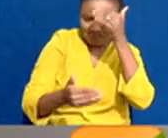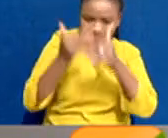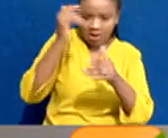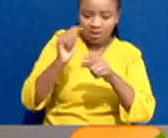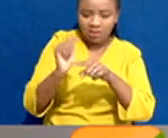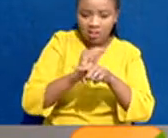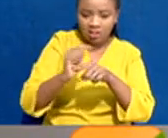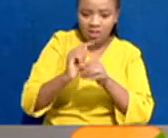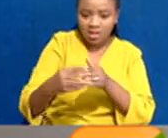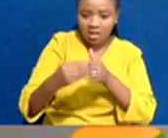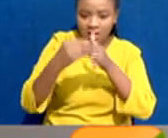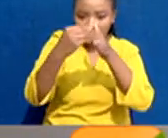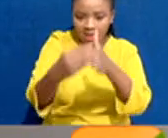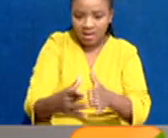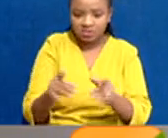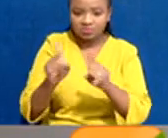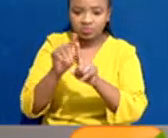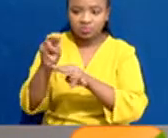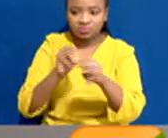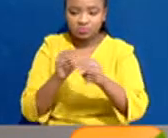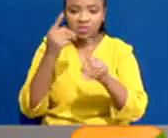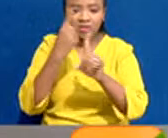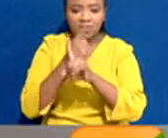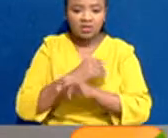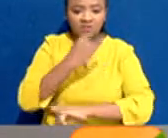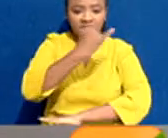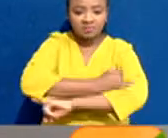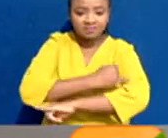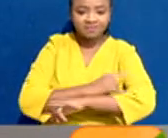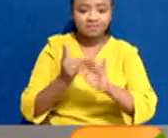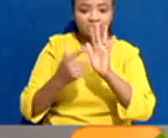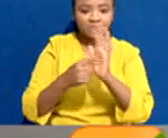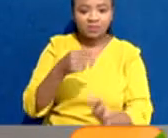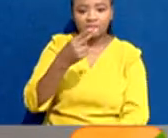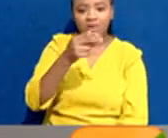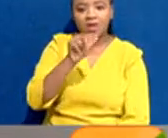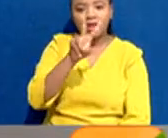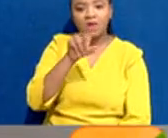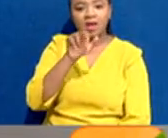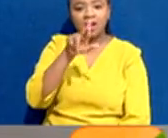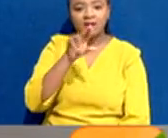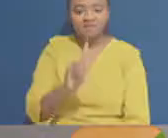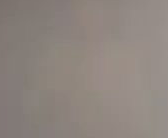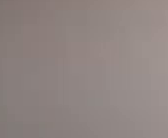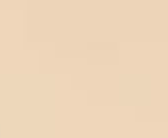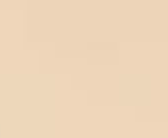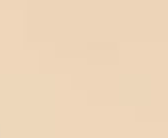management from different institutions, including Harvard Business School and Strathmore University.